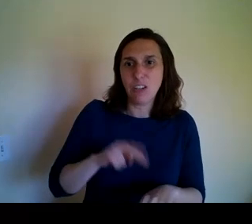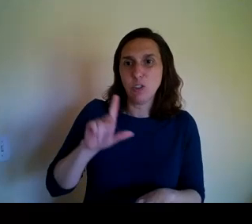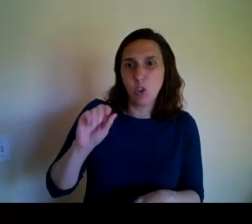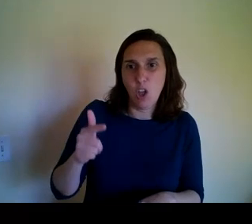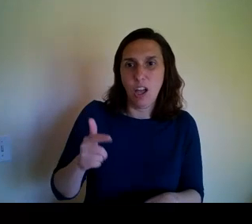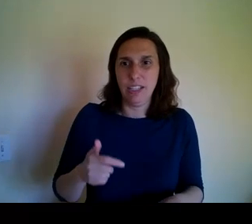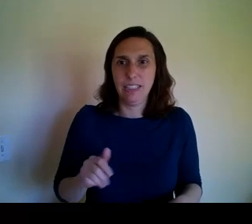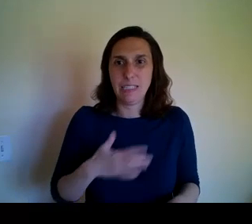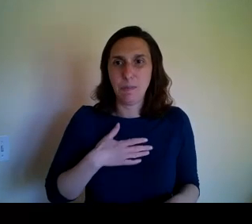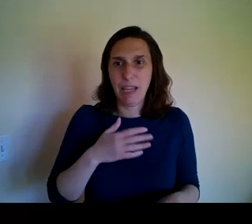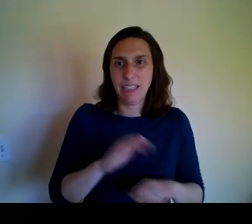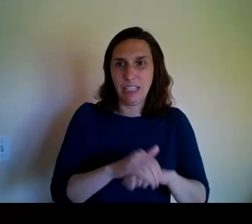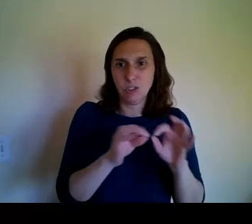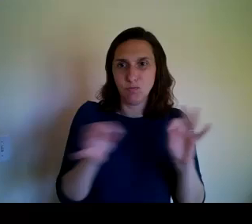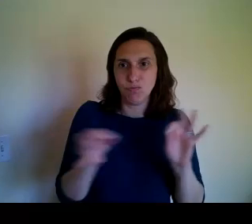do to the other.